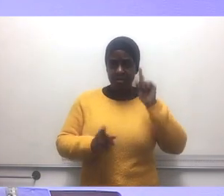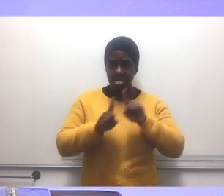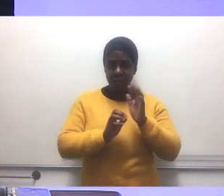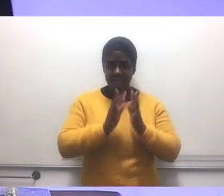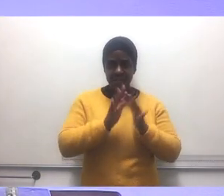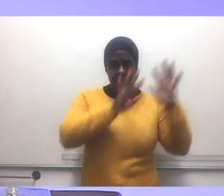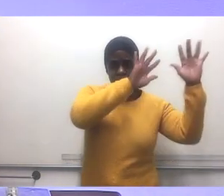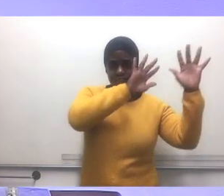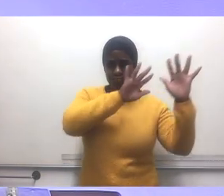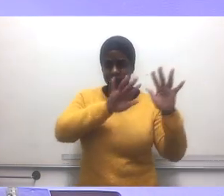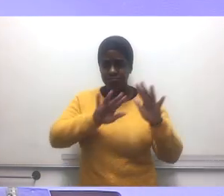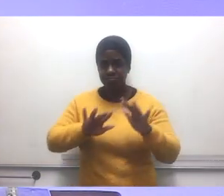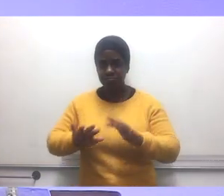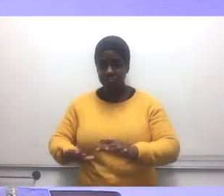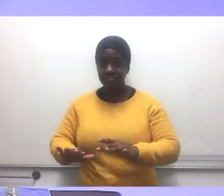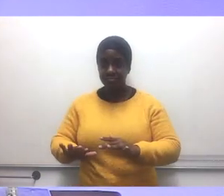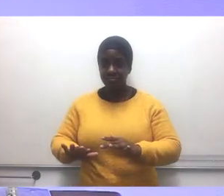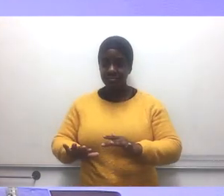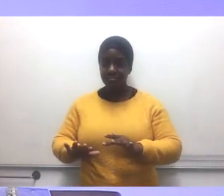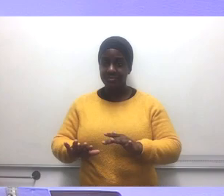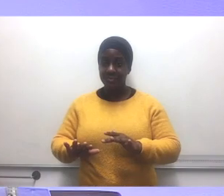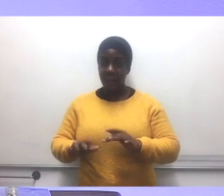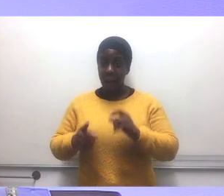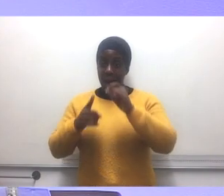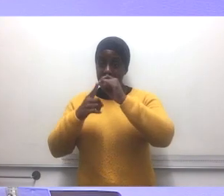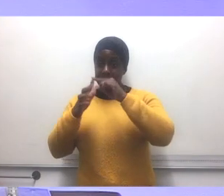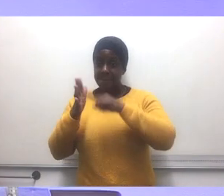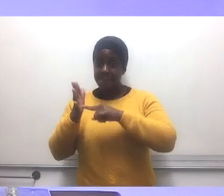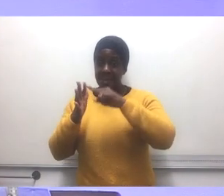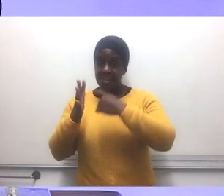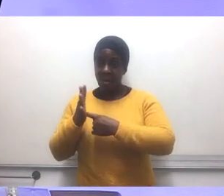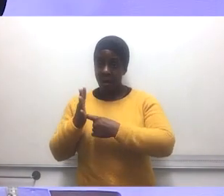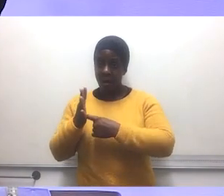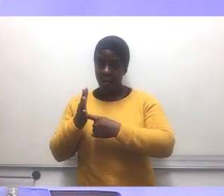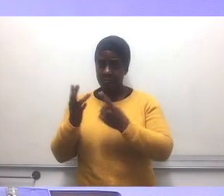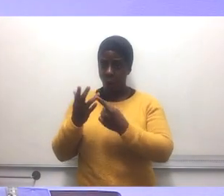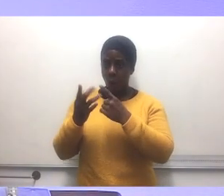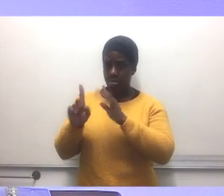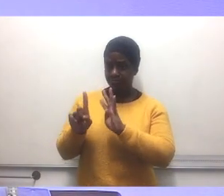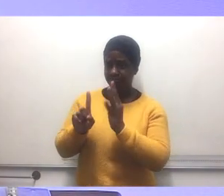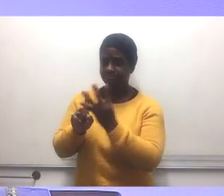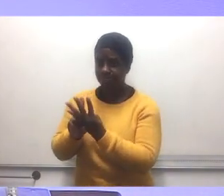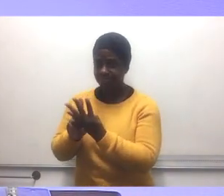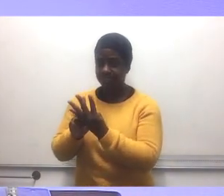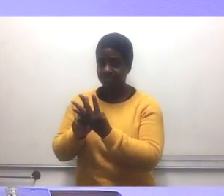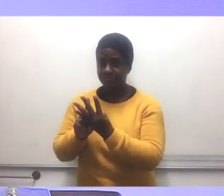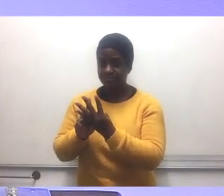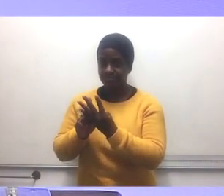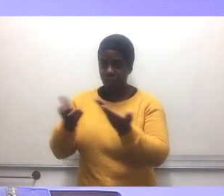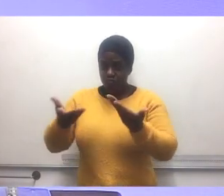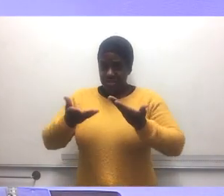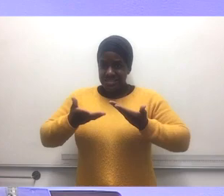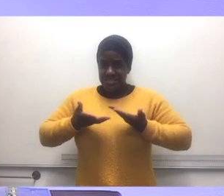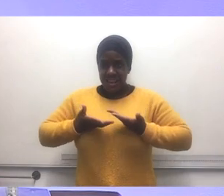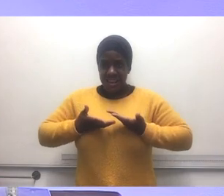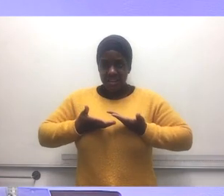Peter and the disciples had just received an outpouring of the Holy